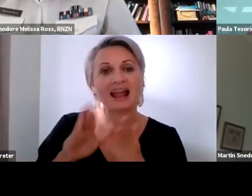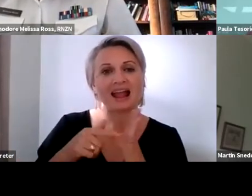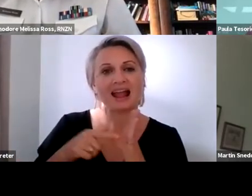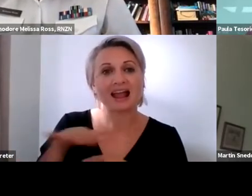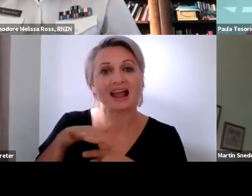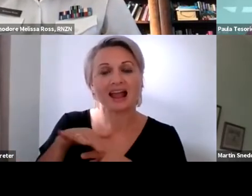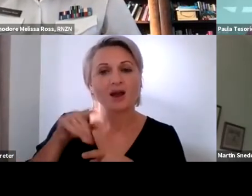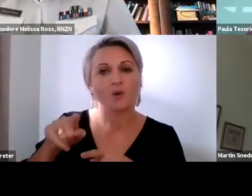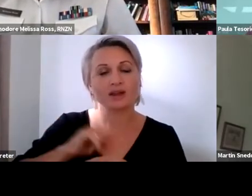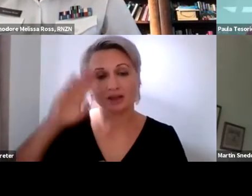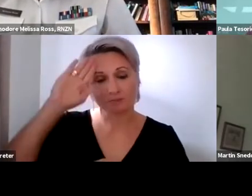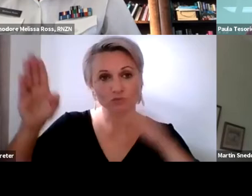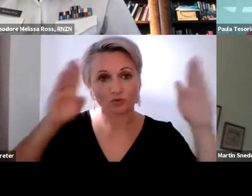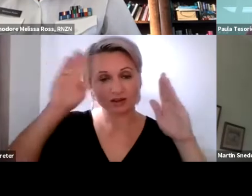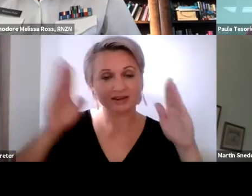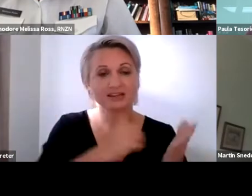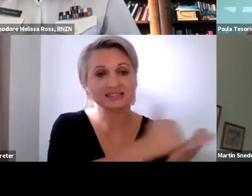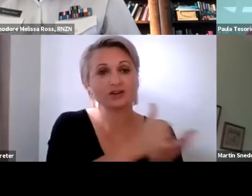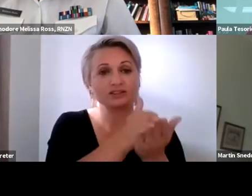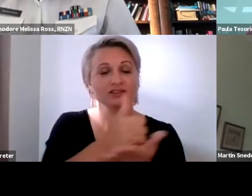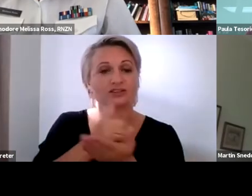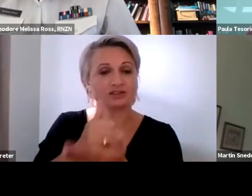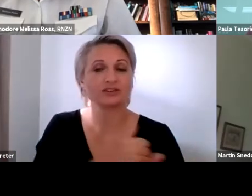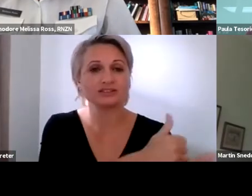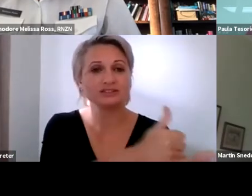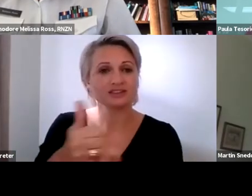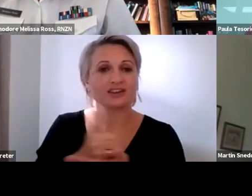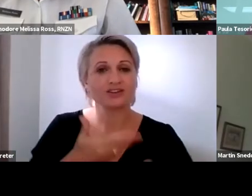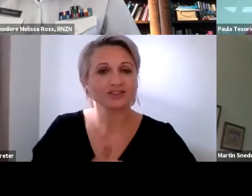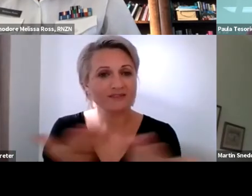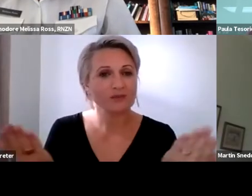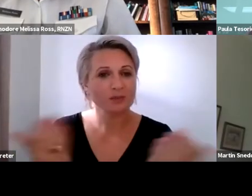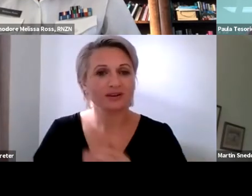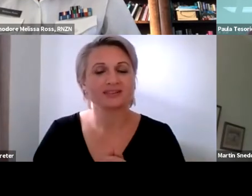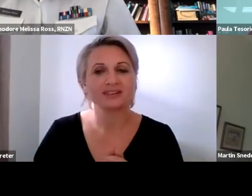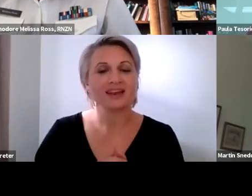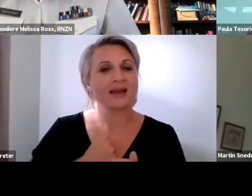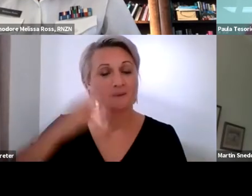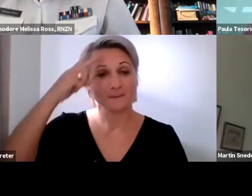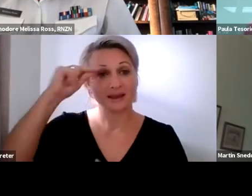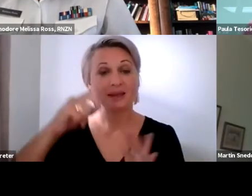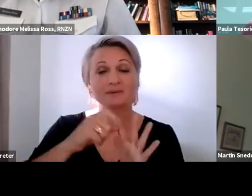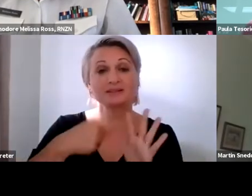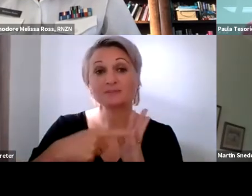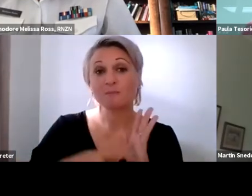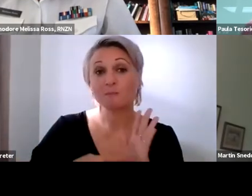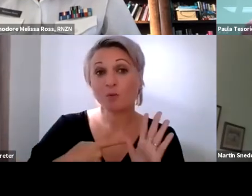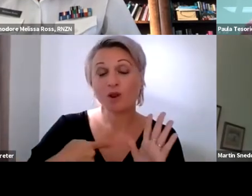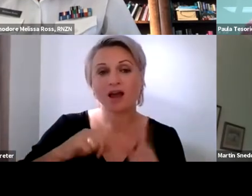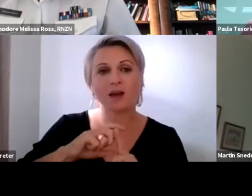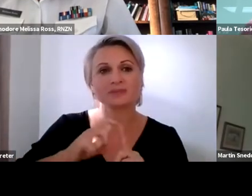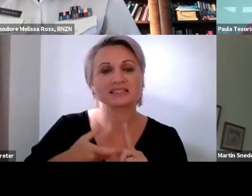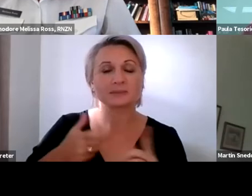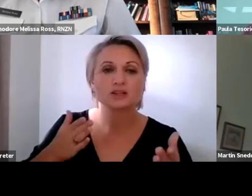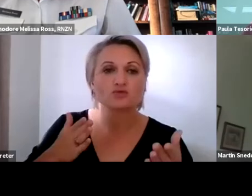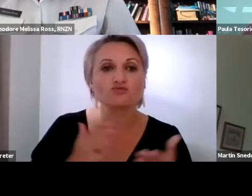Nō reira, tēnā koutou, tēnā koutou, tēnā koutou katoa. I'm Paula, and I'm the Disability